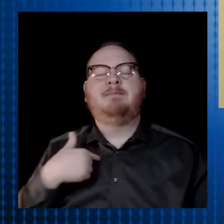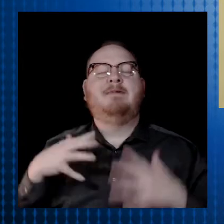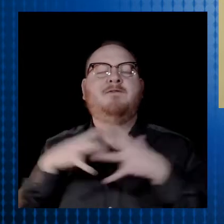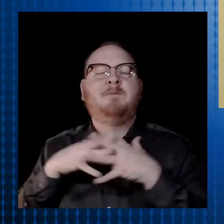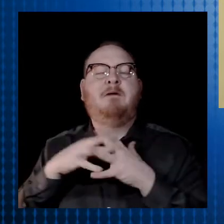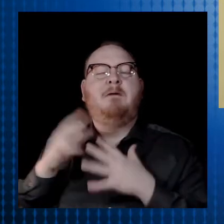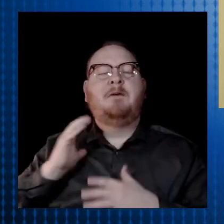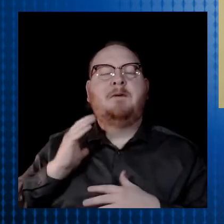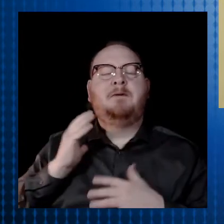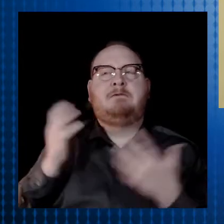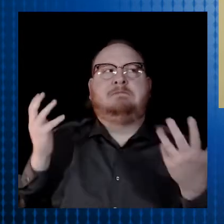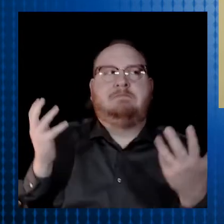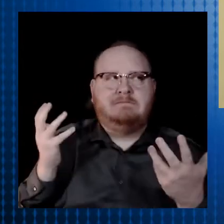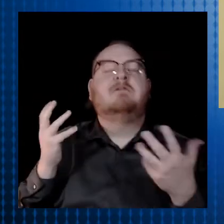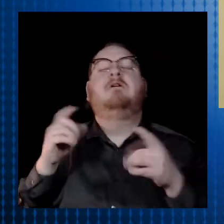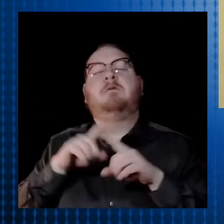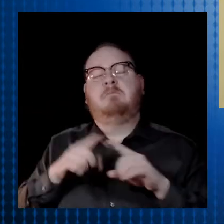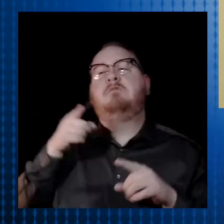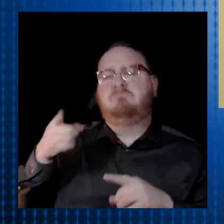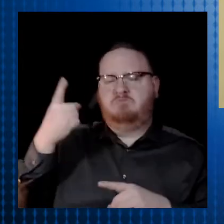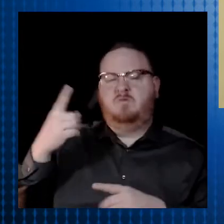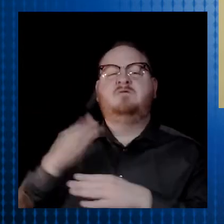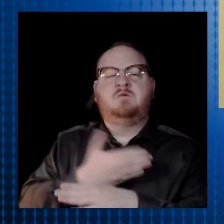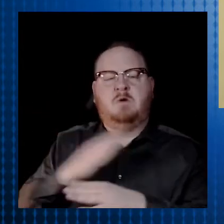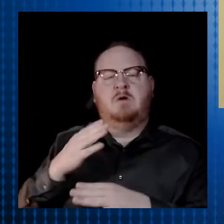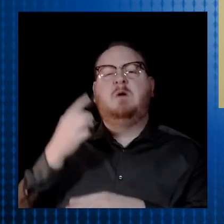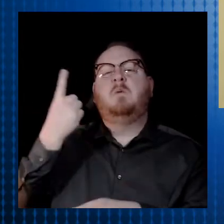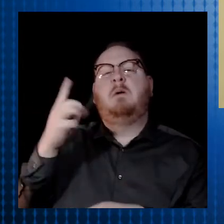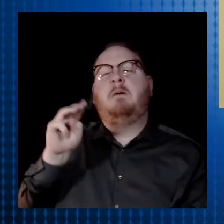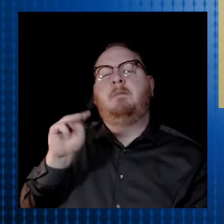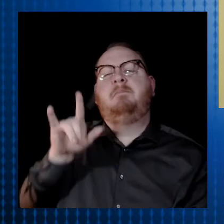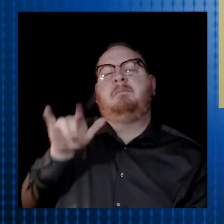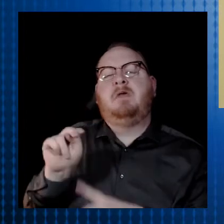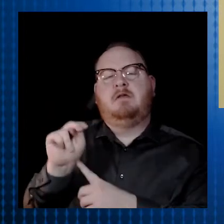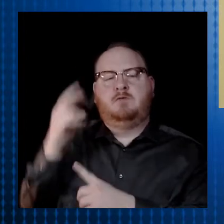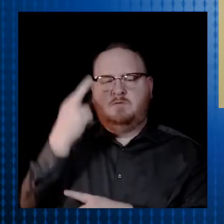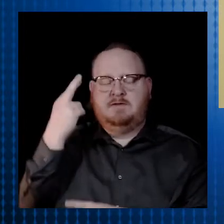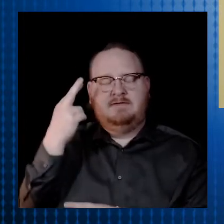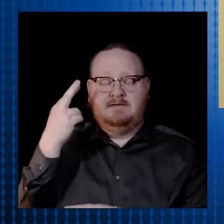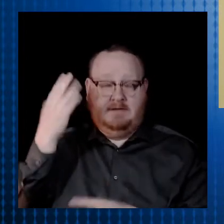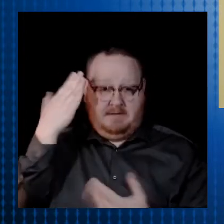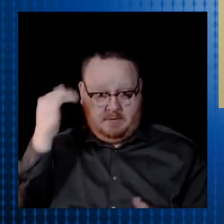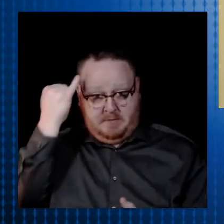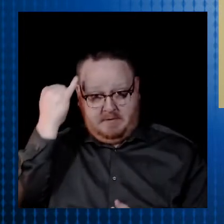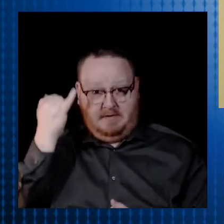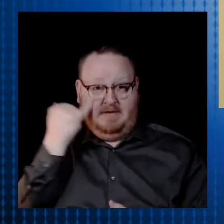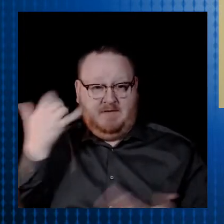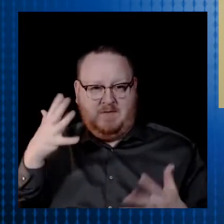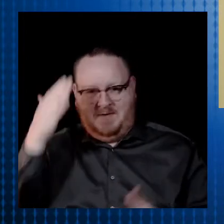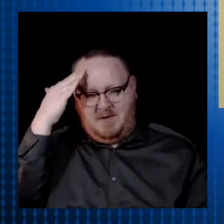had called A Million Reasons. And I don't know if you know it, and I'm not going to sing it to you because I don't want to destroy the program.